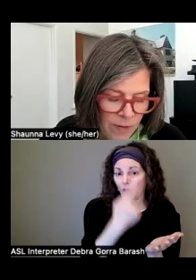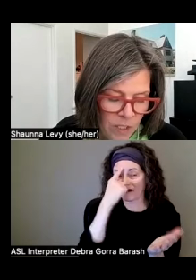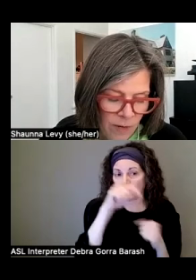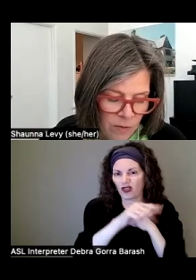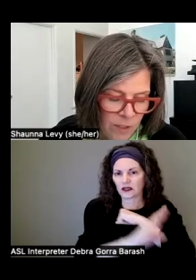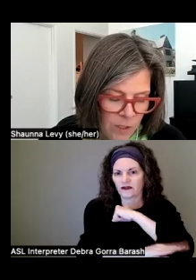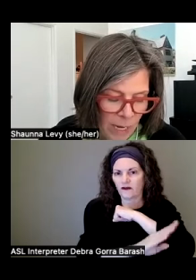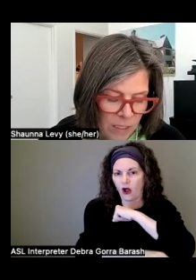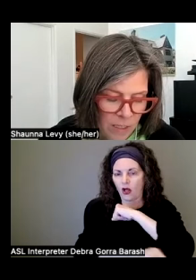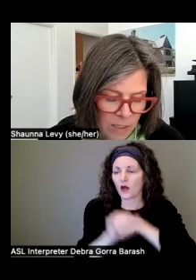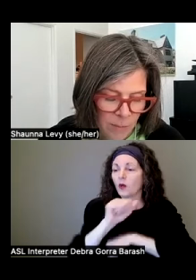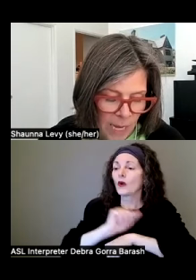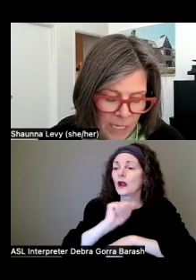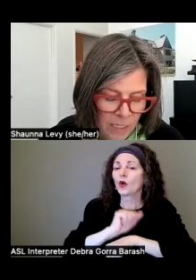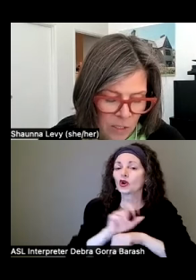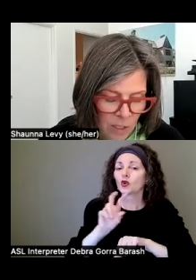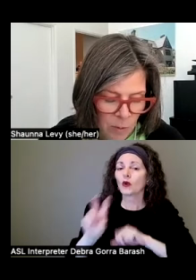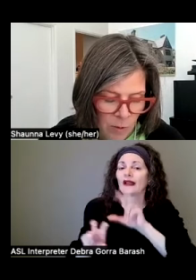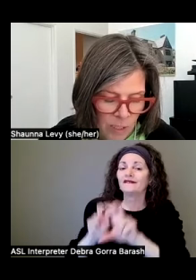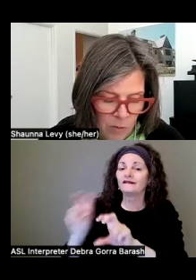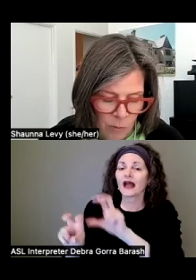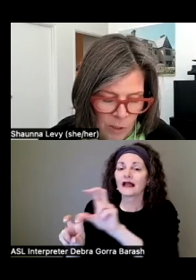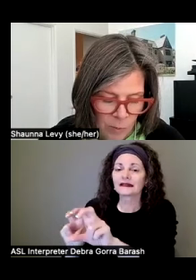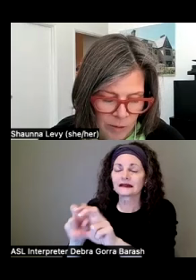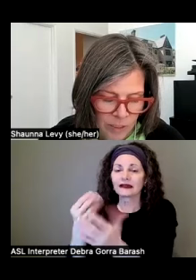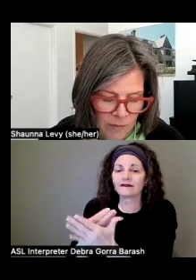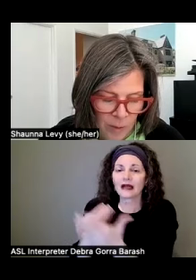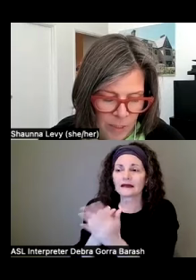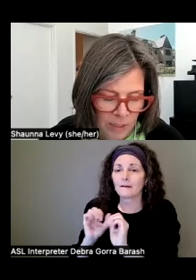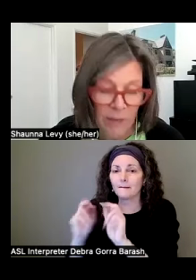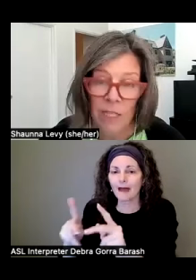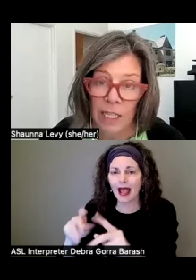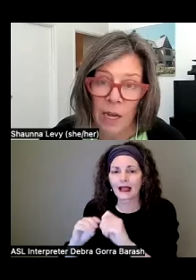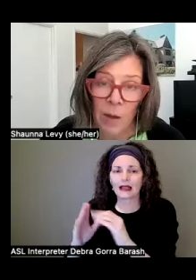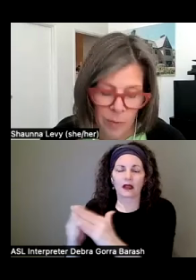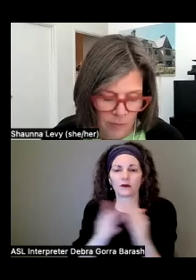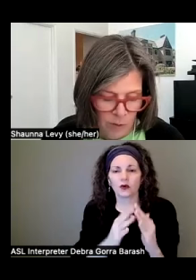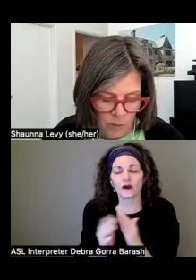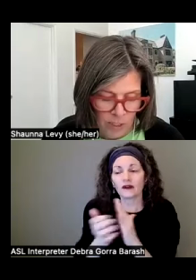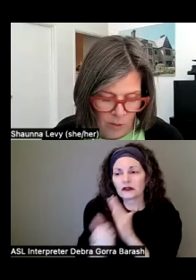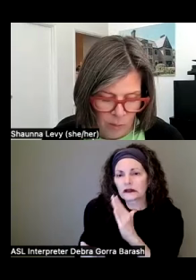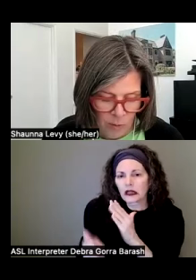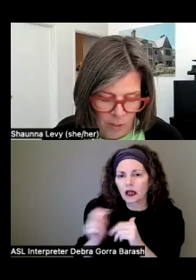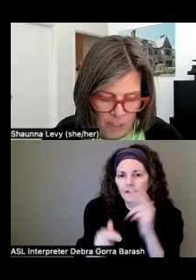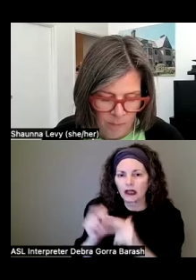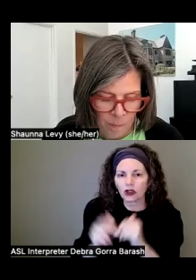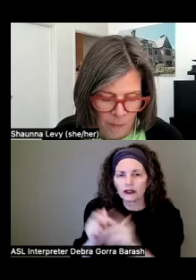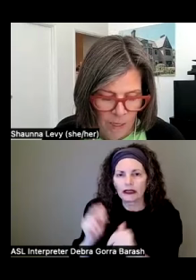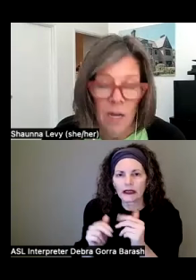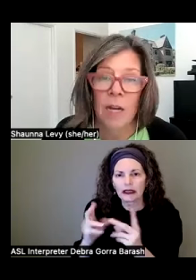to invest vital funds back into the community through skill building, development, and leveling up of those in our